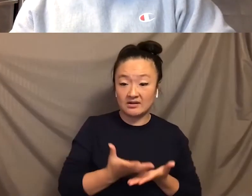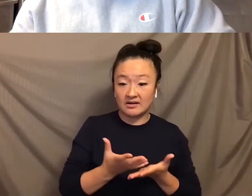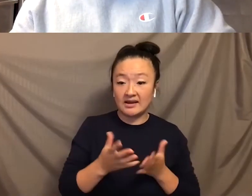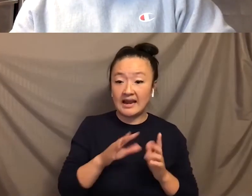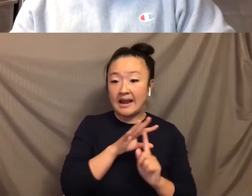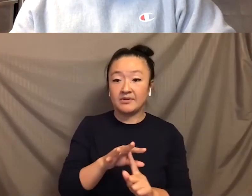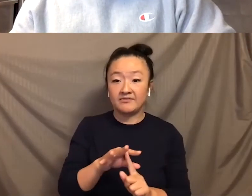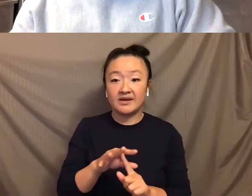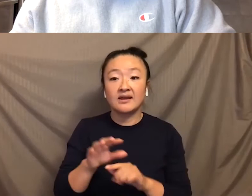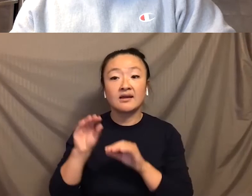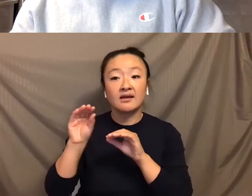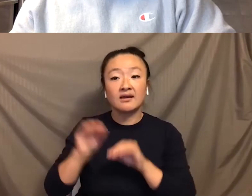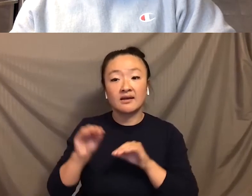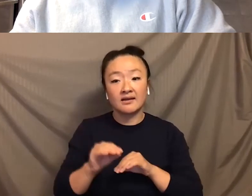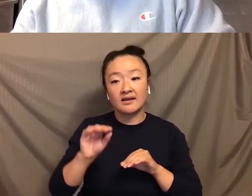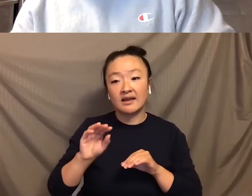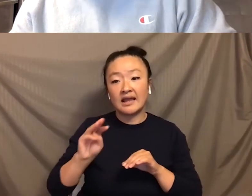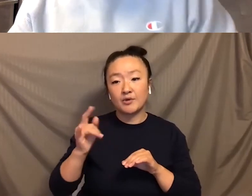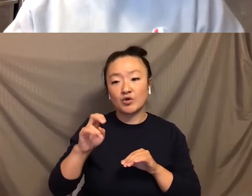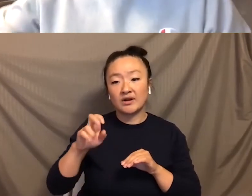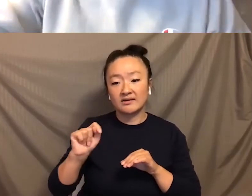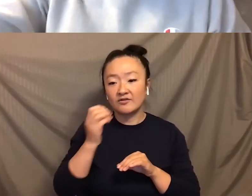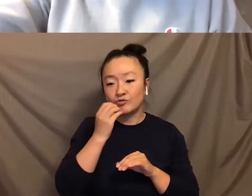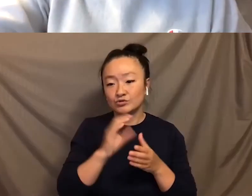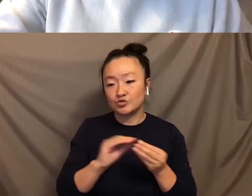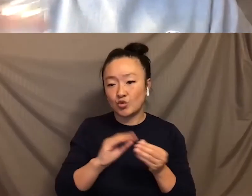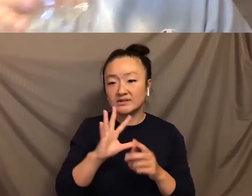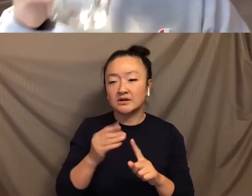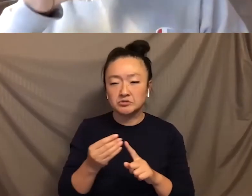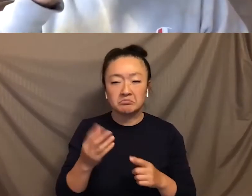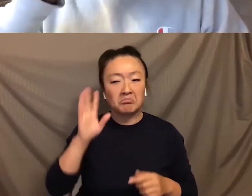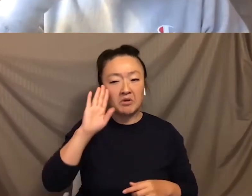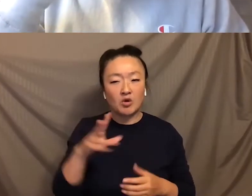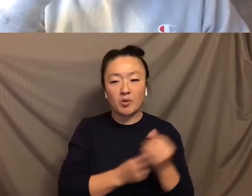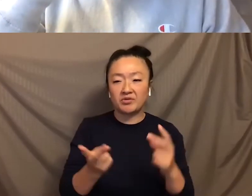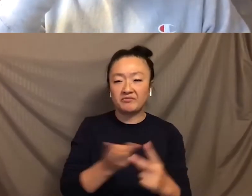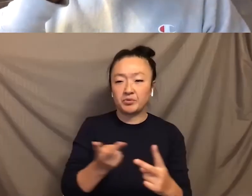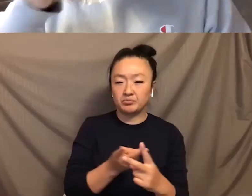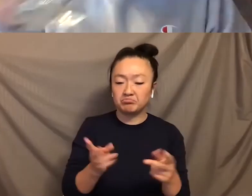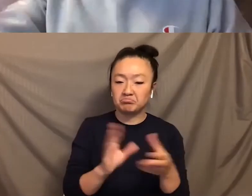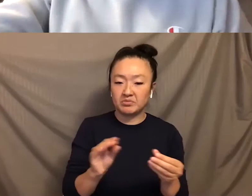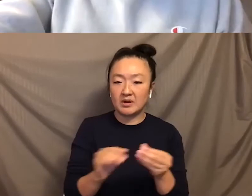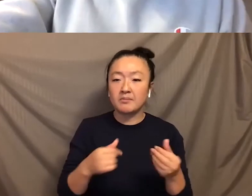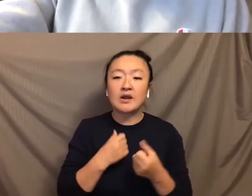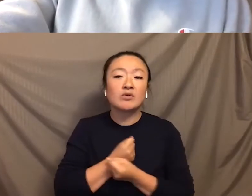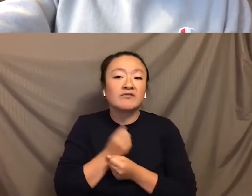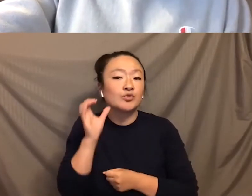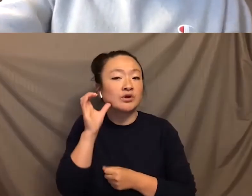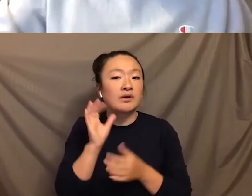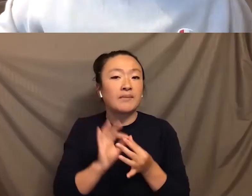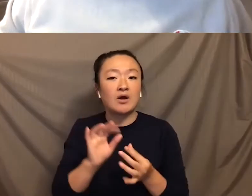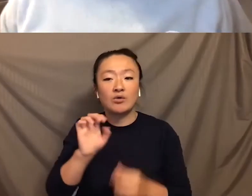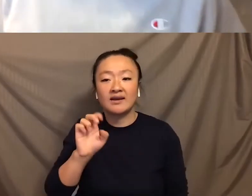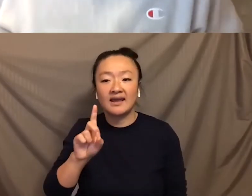stories and cultures? And I know you both went into this a little bit already, but love to hear about the editing process. It was fascinating